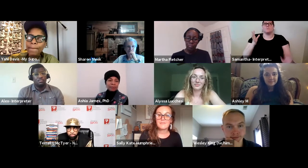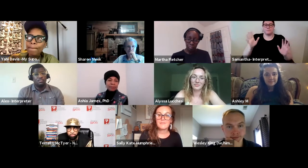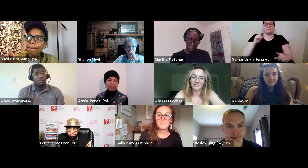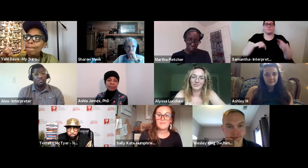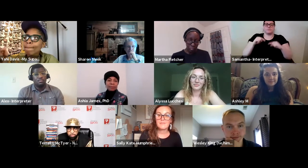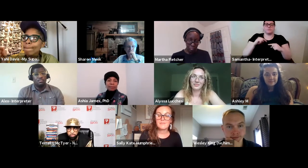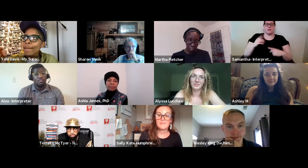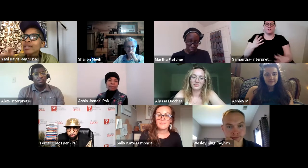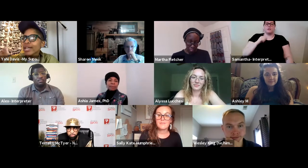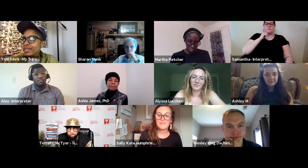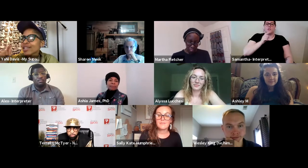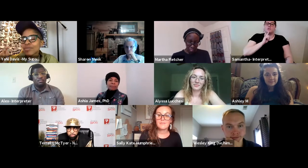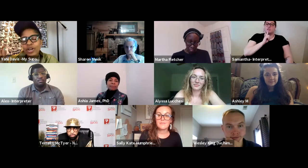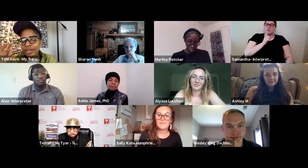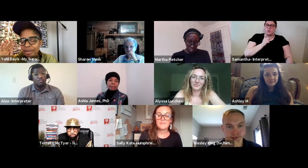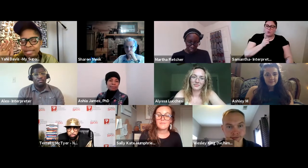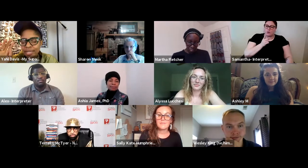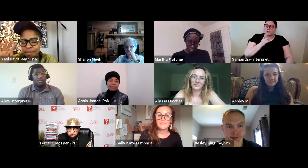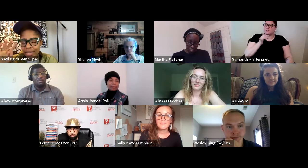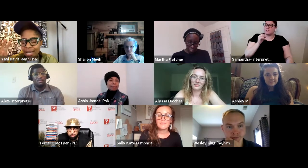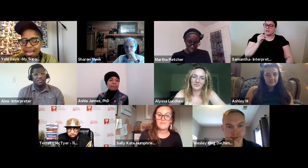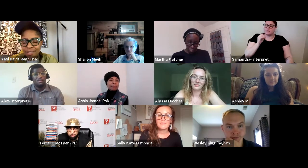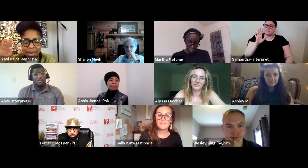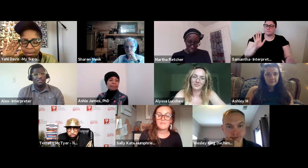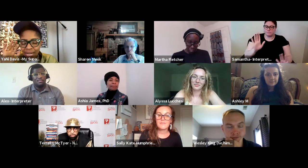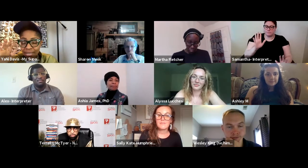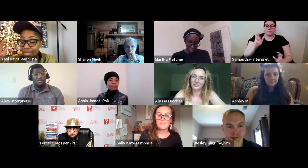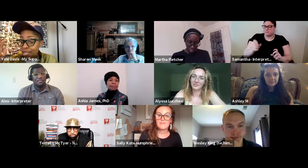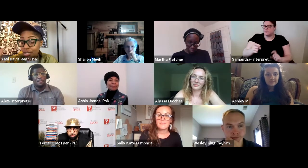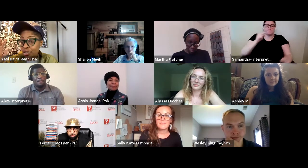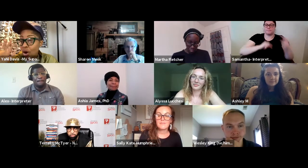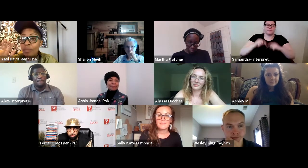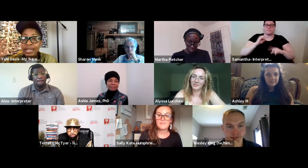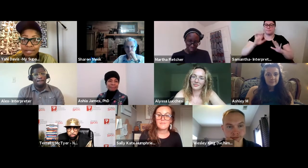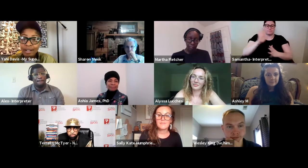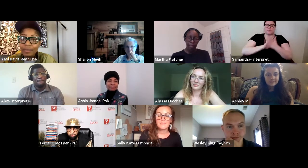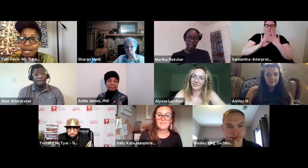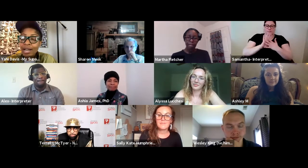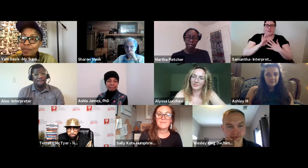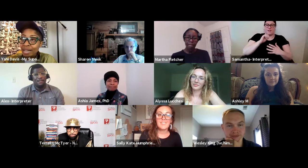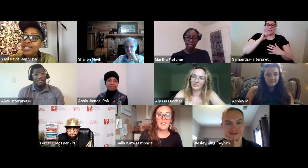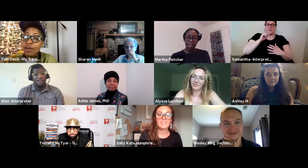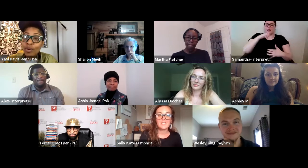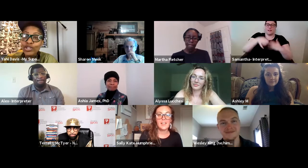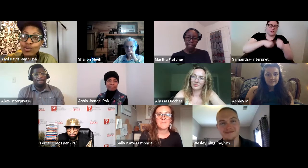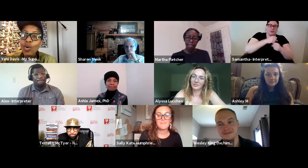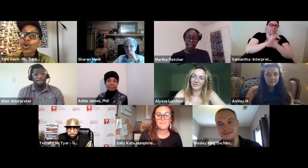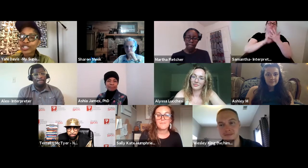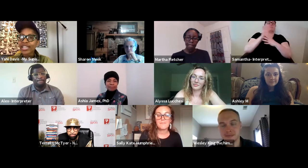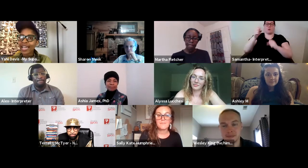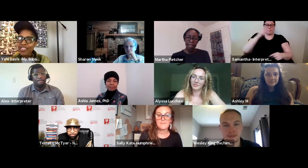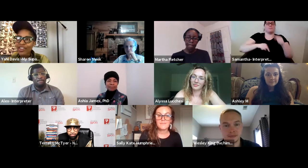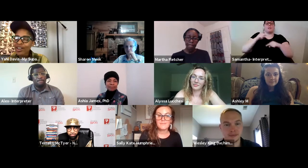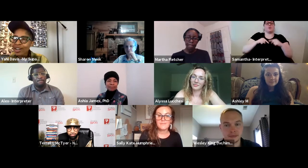sure. Yes, I'm sorry, the pandemic has my mind and the years all messed up, but at some point you all